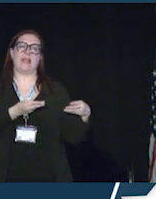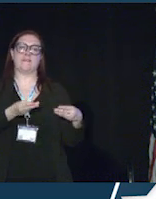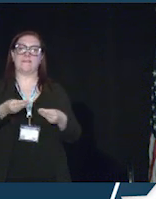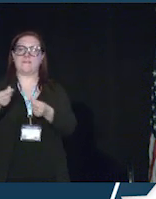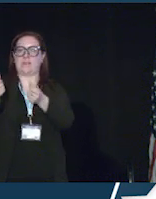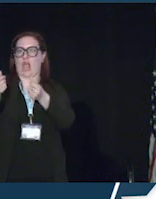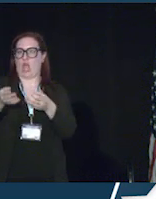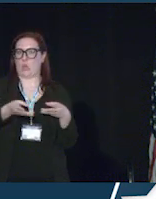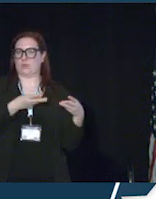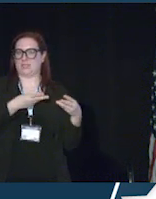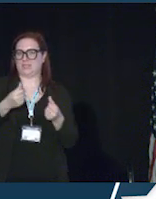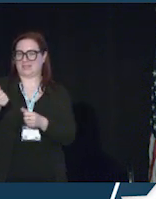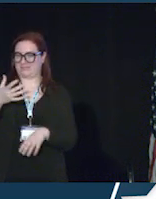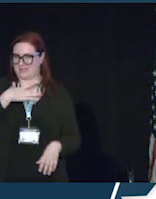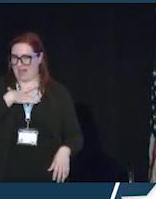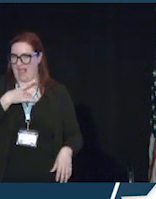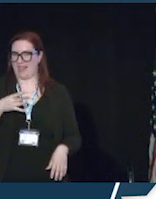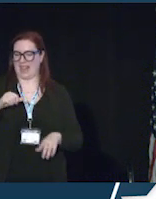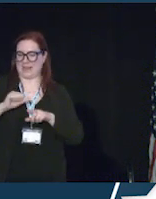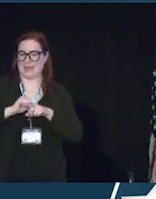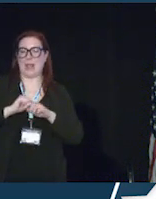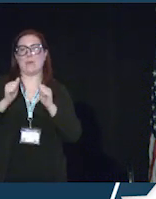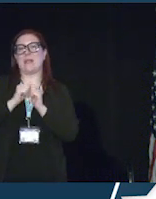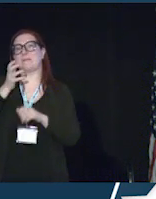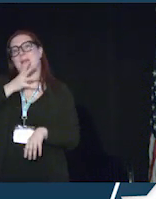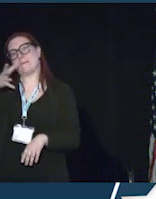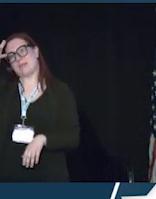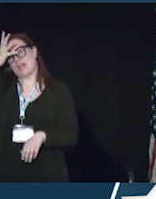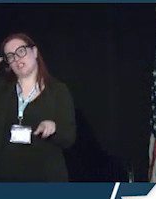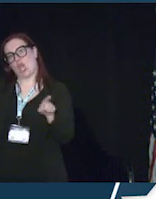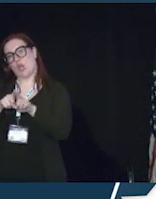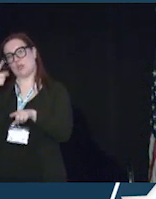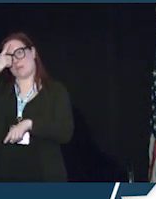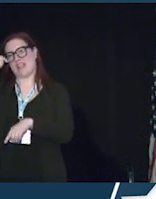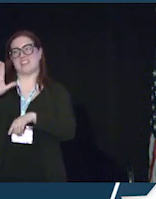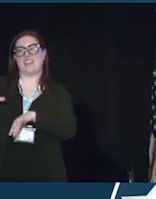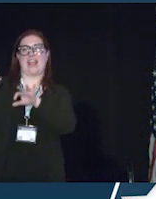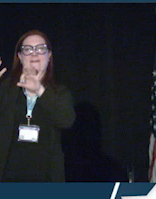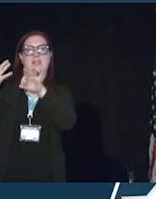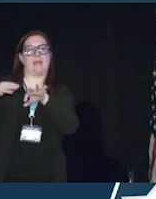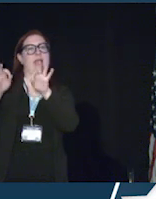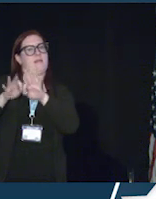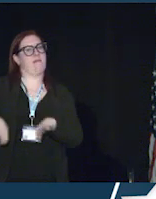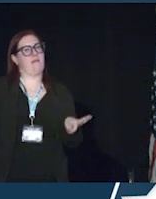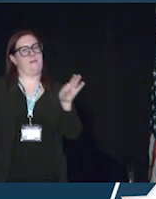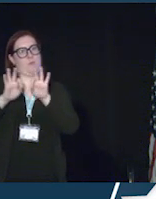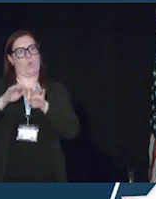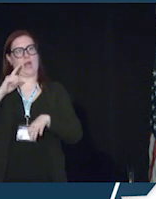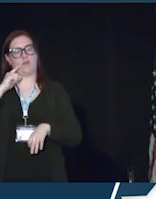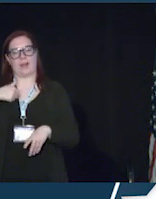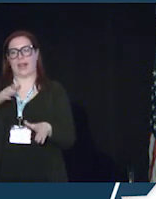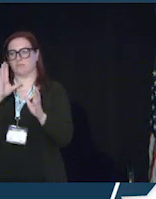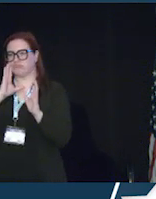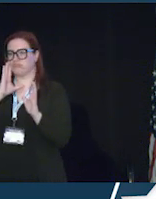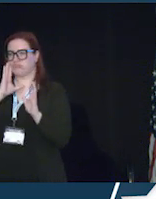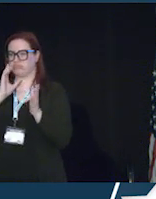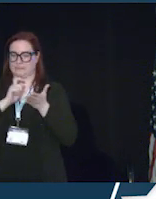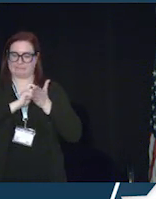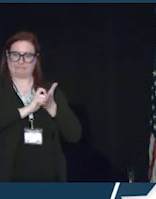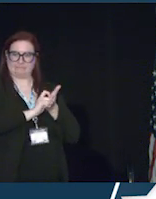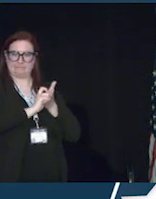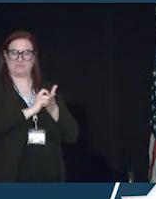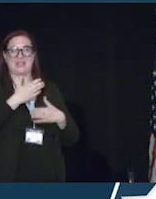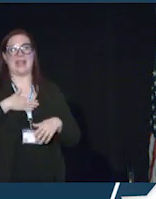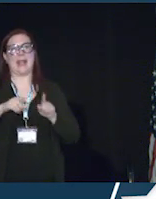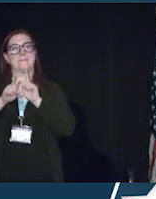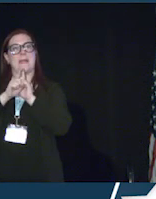And I like doing it with my parents because their feedback is important to me. And to my mentors, I